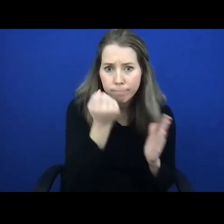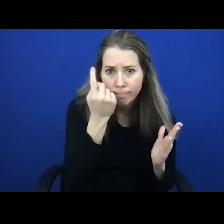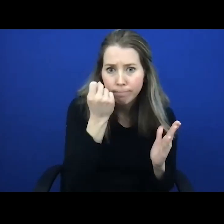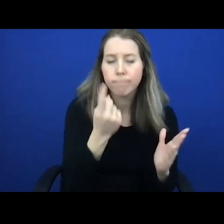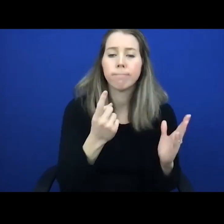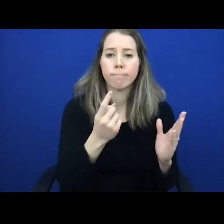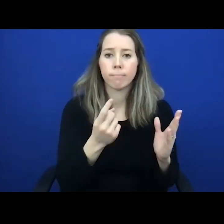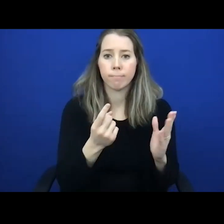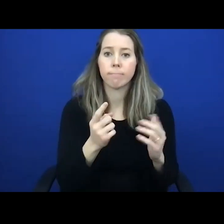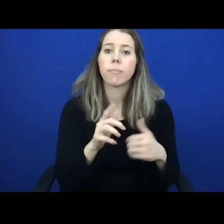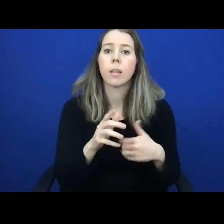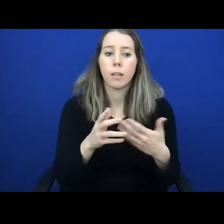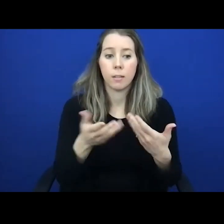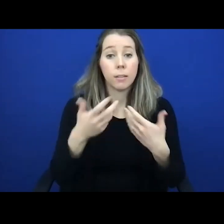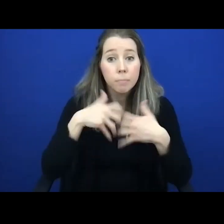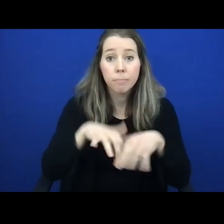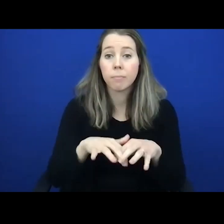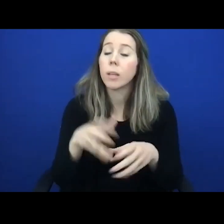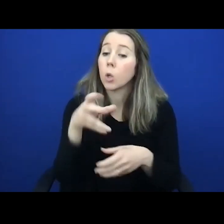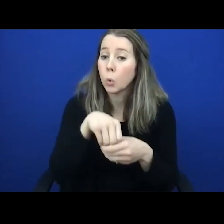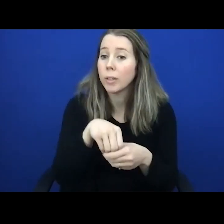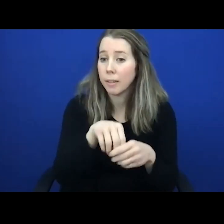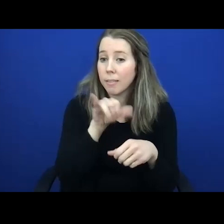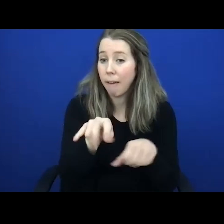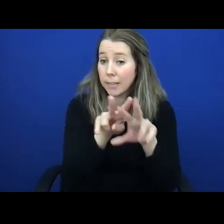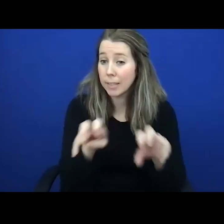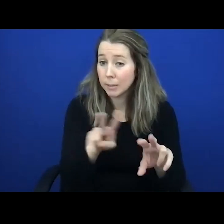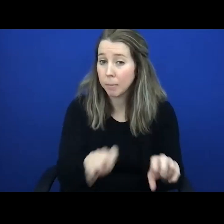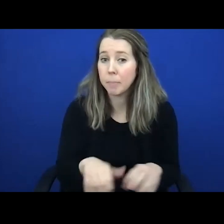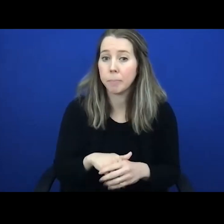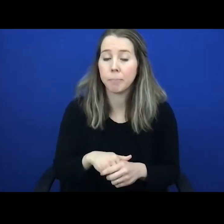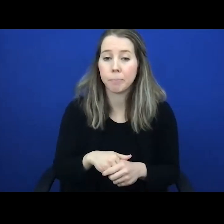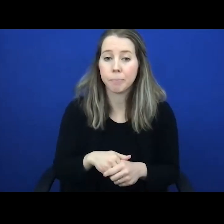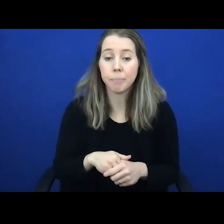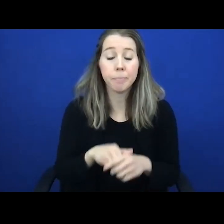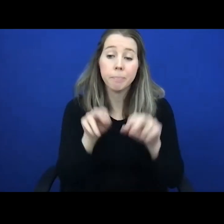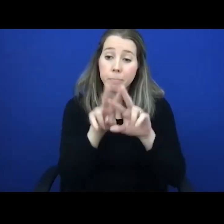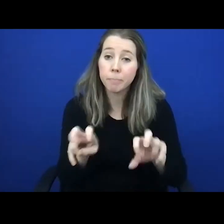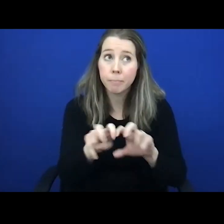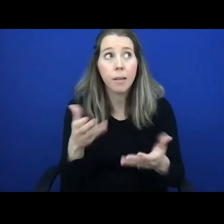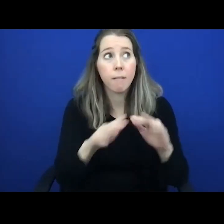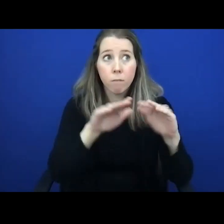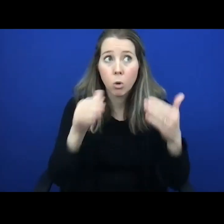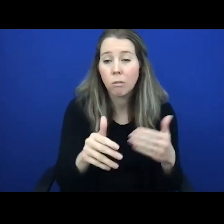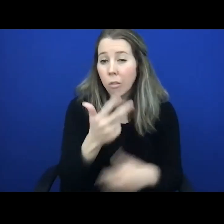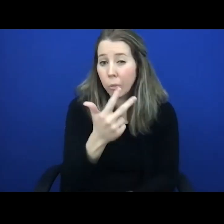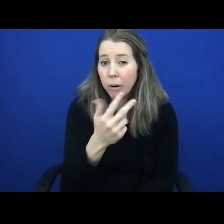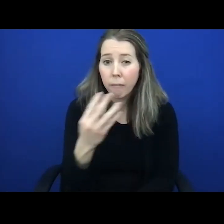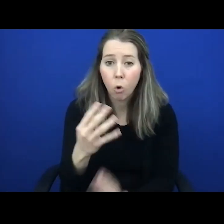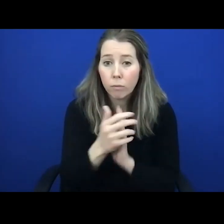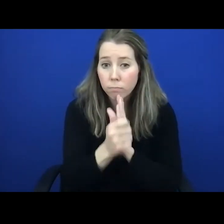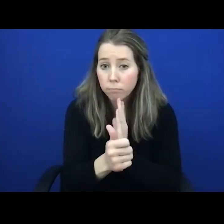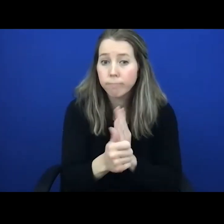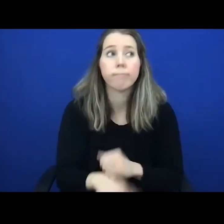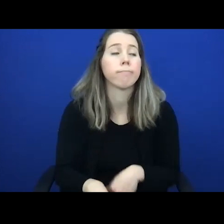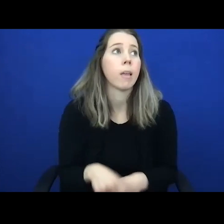demonstration embedded in the assessment. And an assessment may be focused on 3 or 4 competencies, might